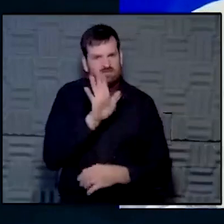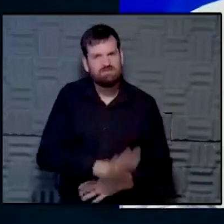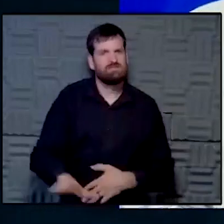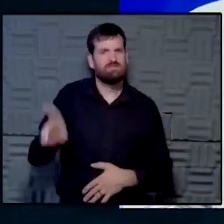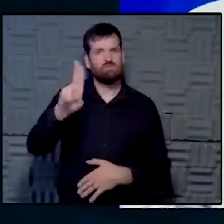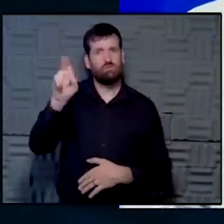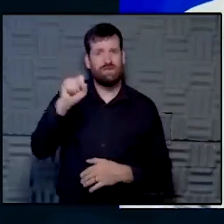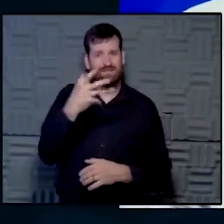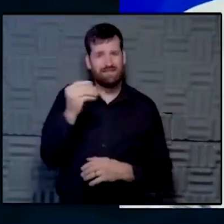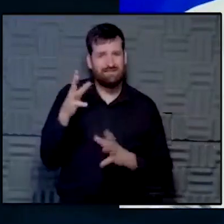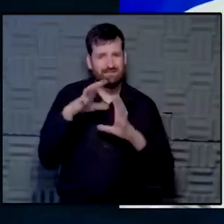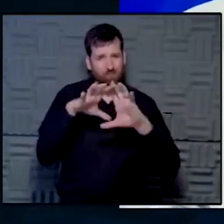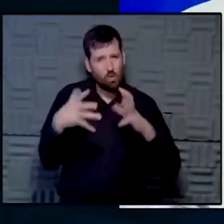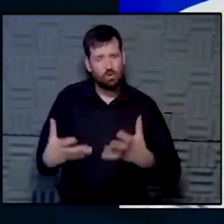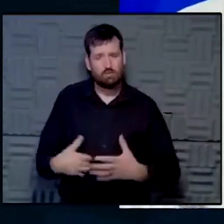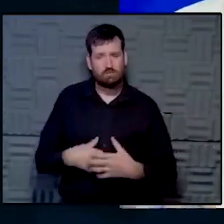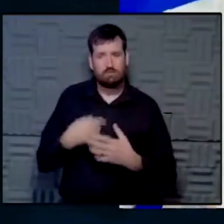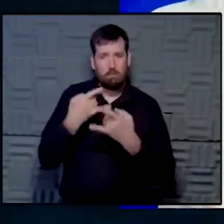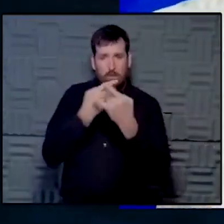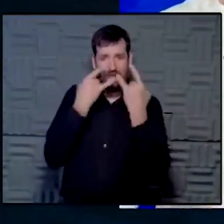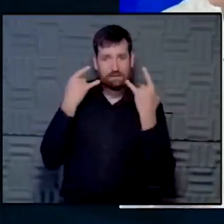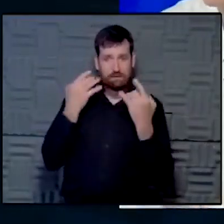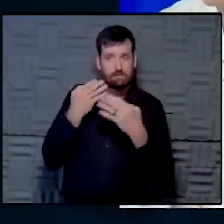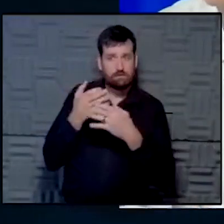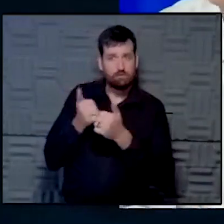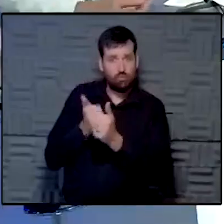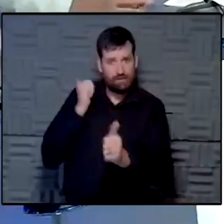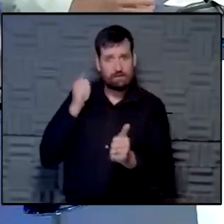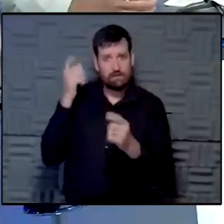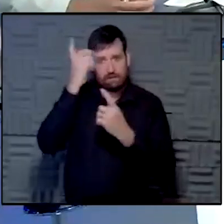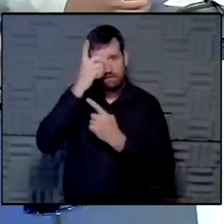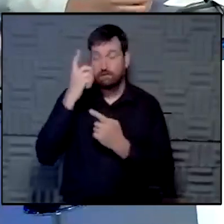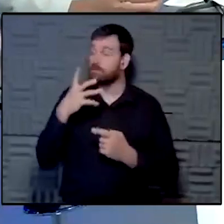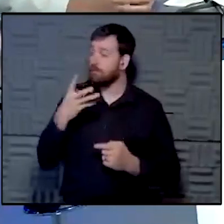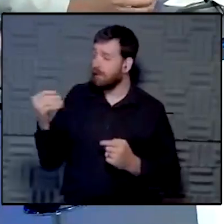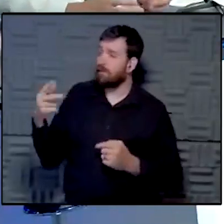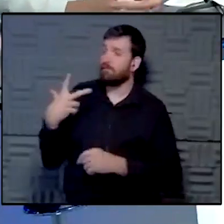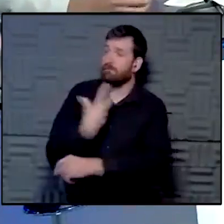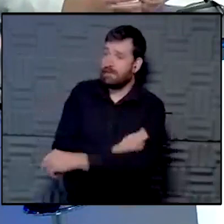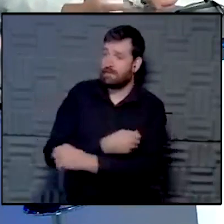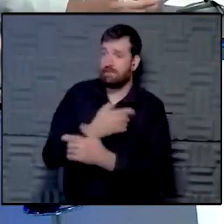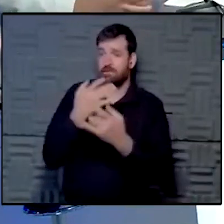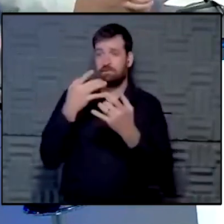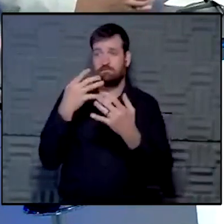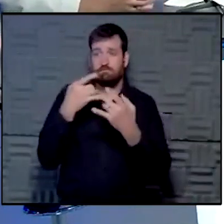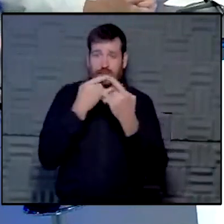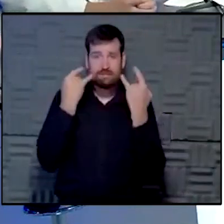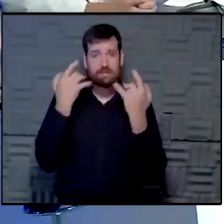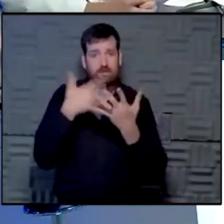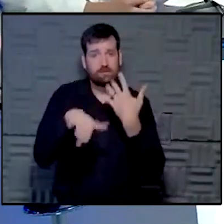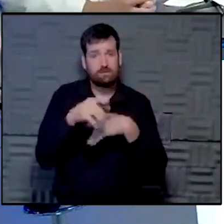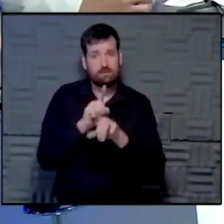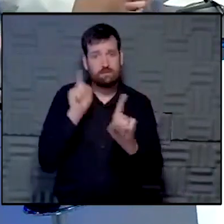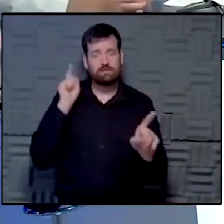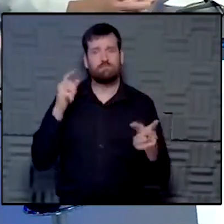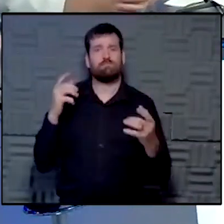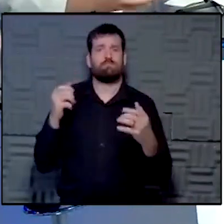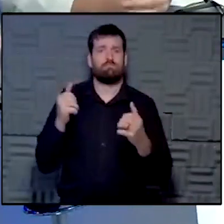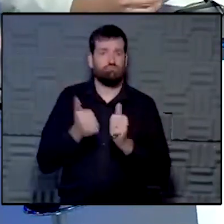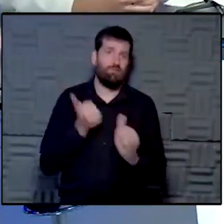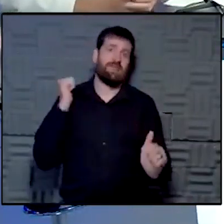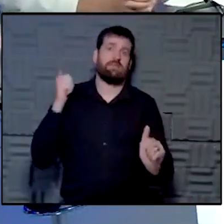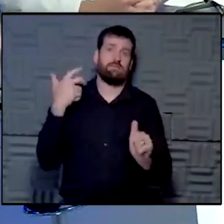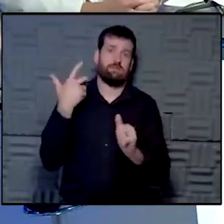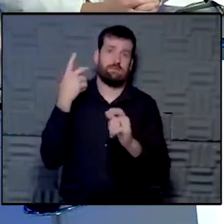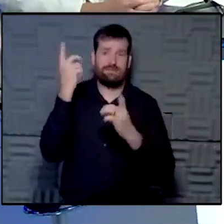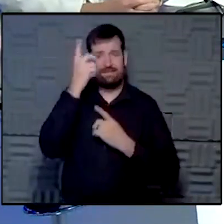and across the world, that wearing a mask prevents disease. Yeah, and vaccination, masking, distancing, we know these things prevent disease. I think there